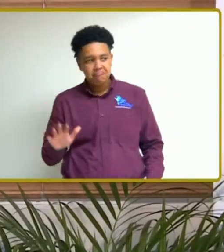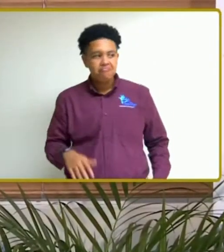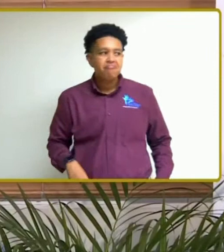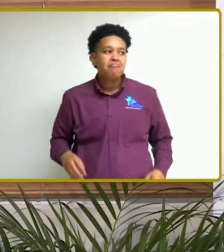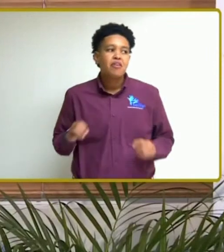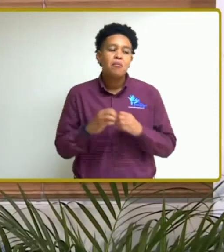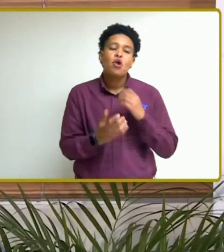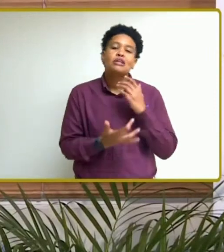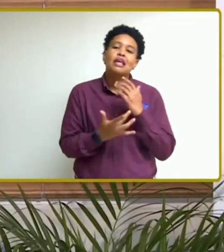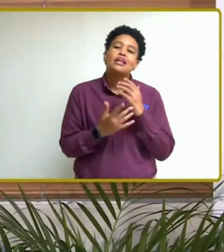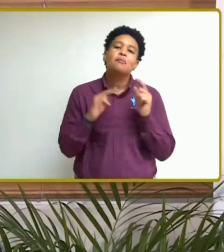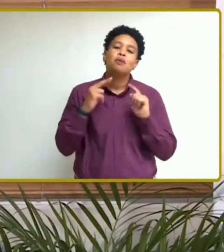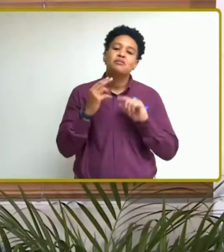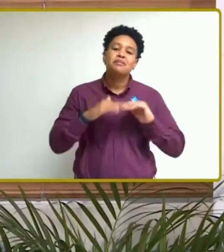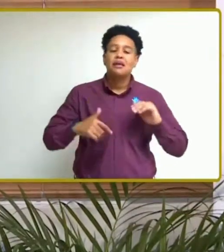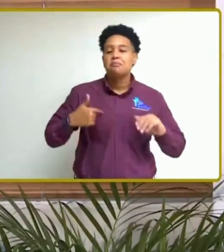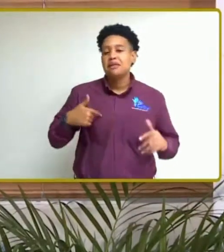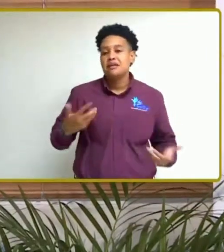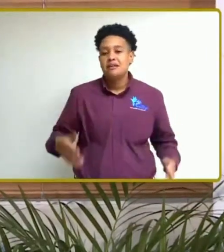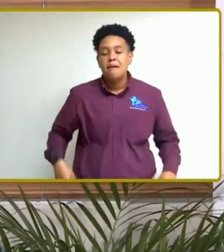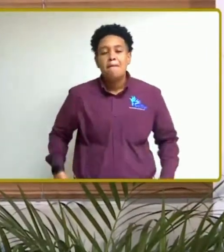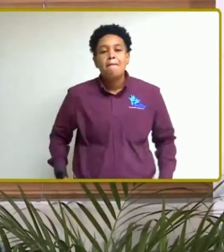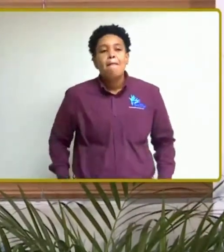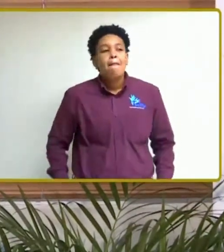a more technical way than I could.